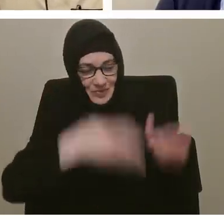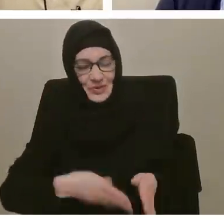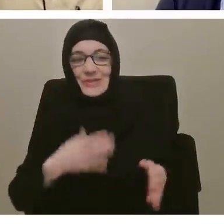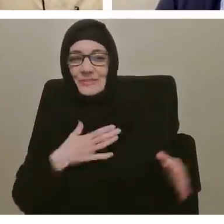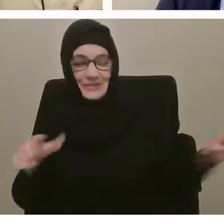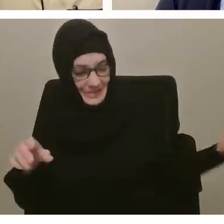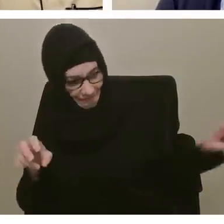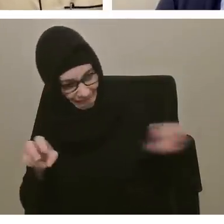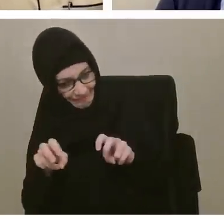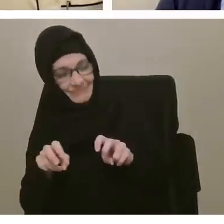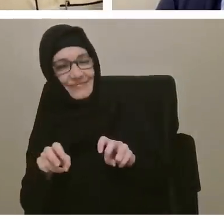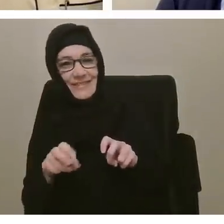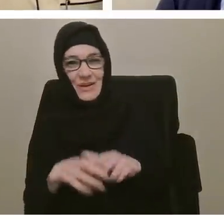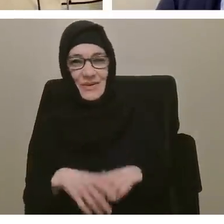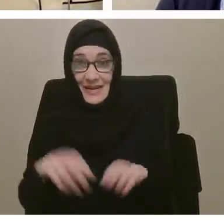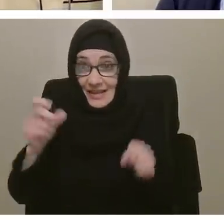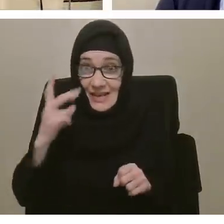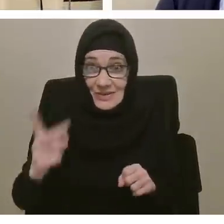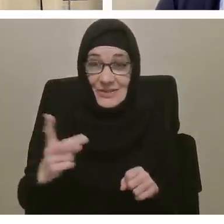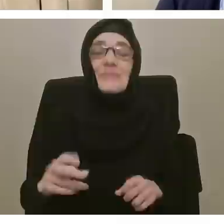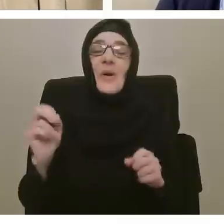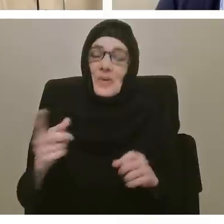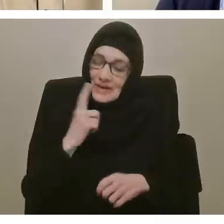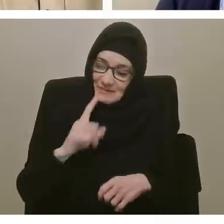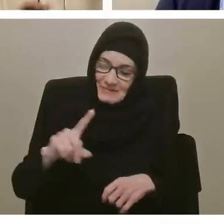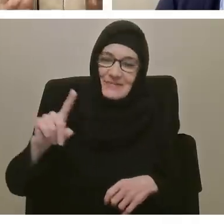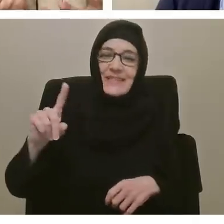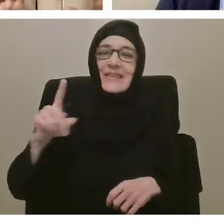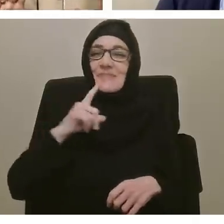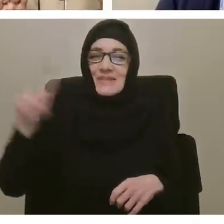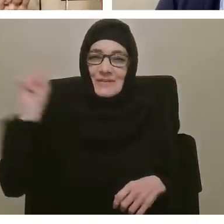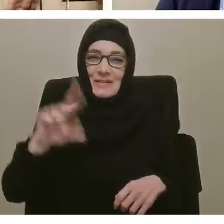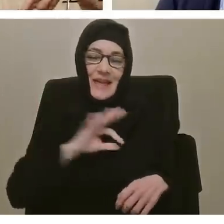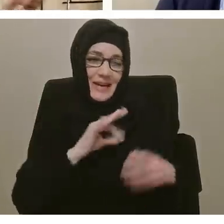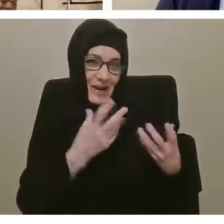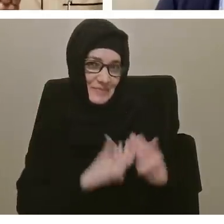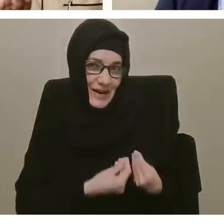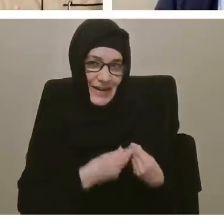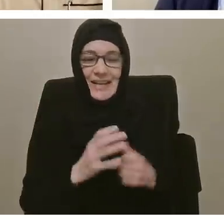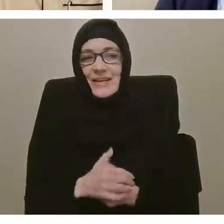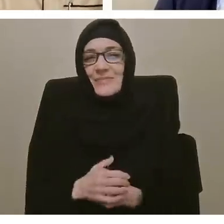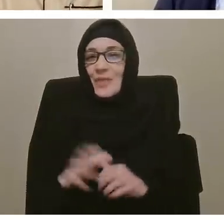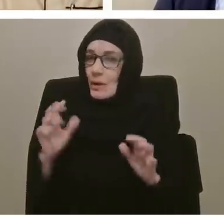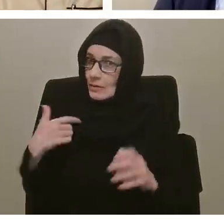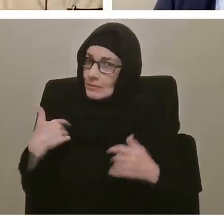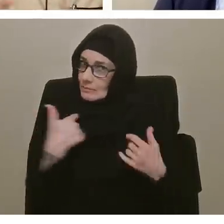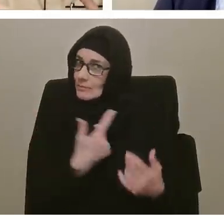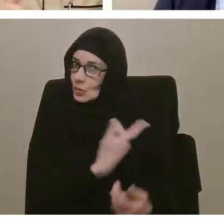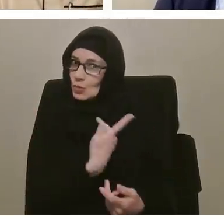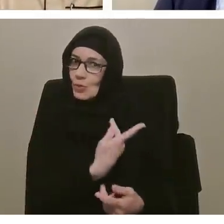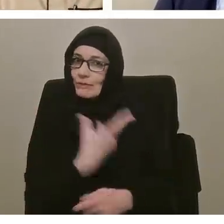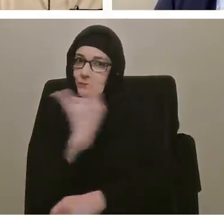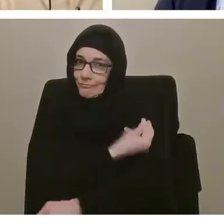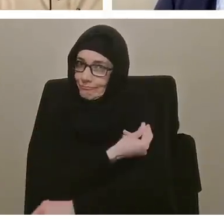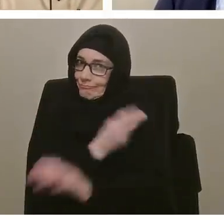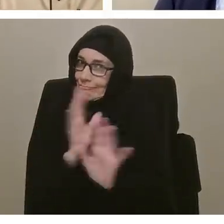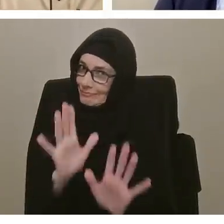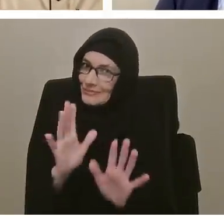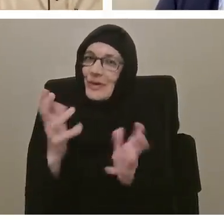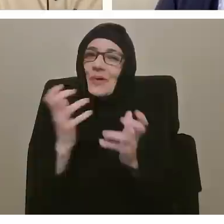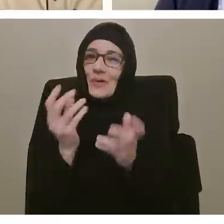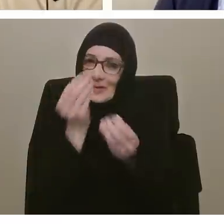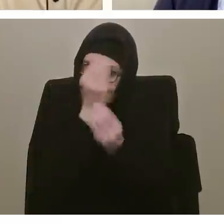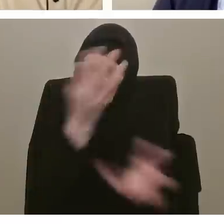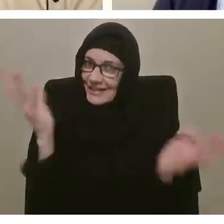All right. Okay. Can y'all see him? All right, bismillah, rahman, rahim. We're vaccinated, alhamdulillah, just we'll make that disclaimer so that no one worries about us violating